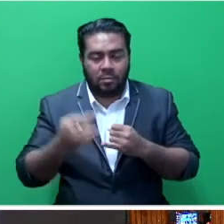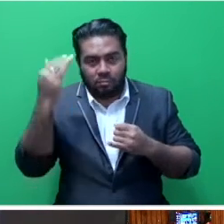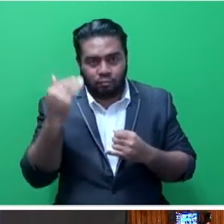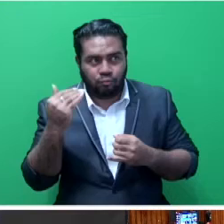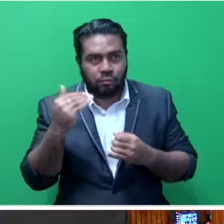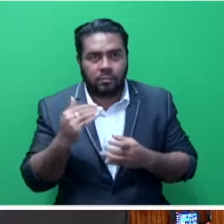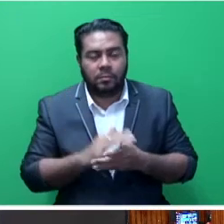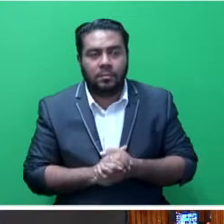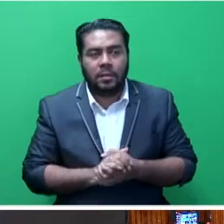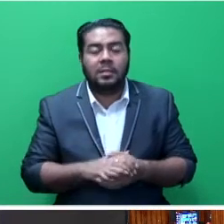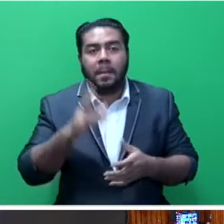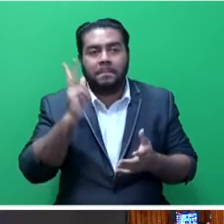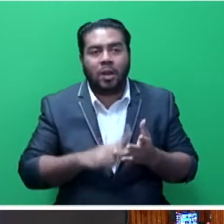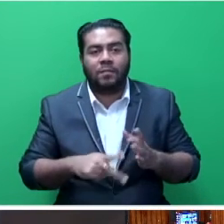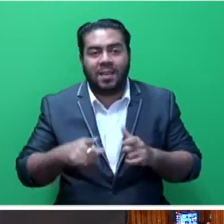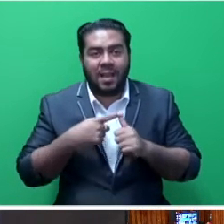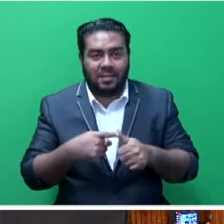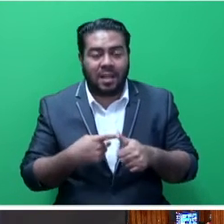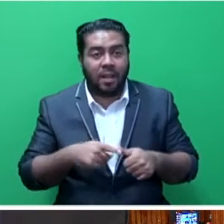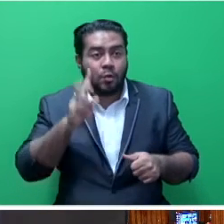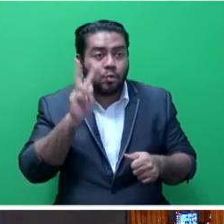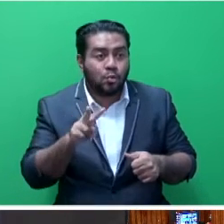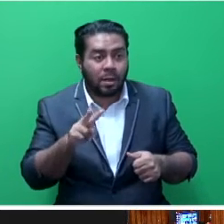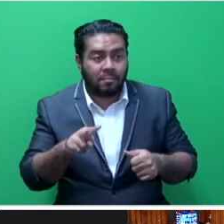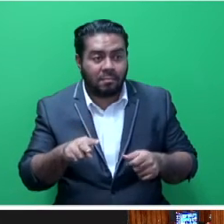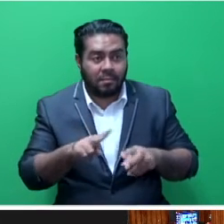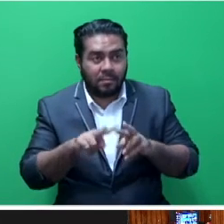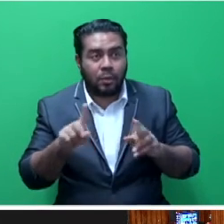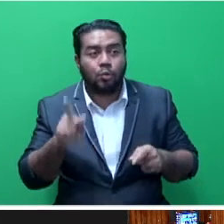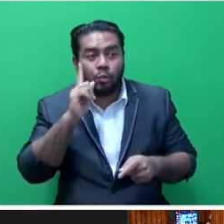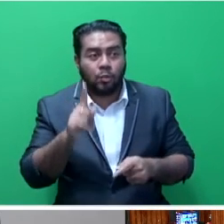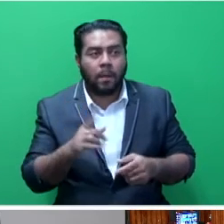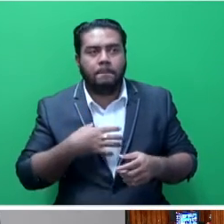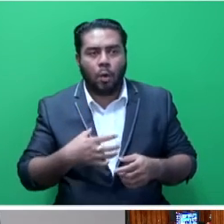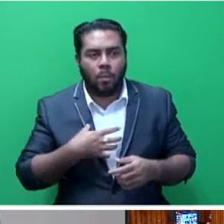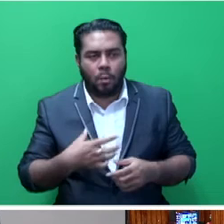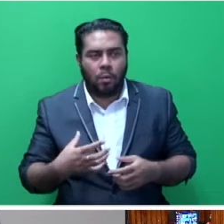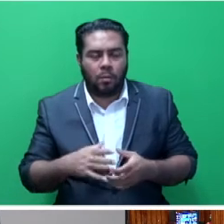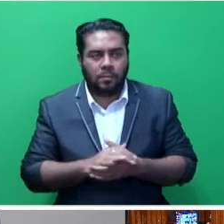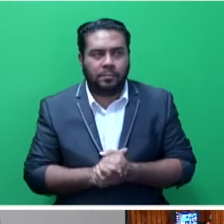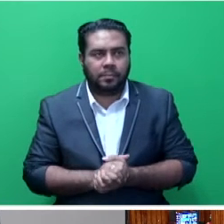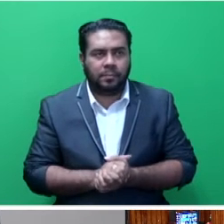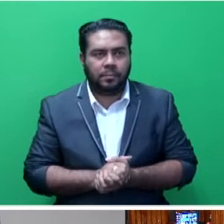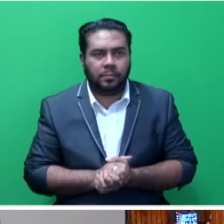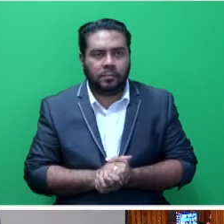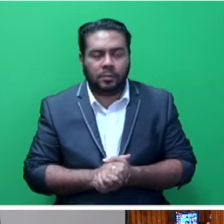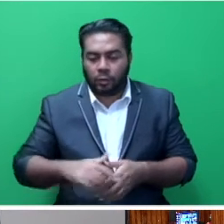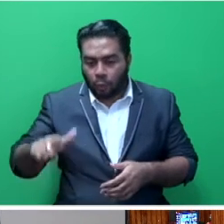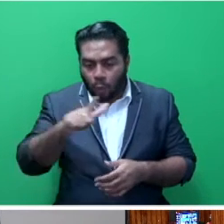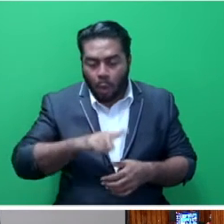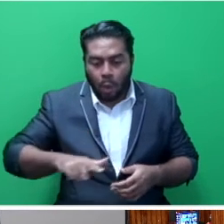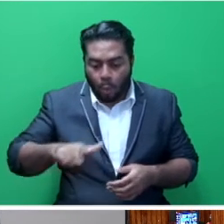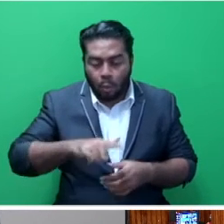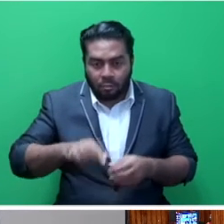finish this part of the answer. If you look at the pattern that is coming, we are seeing more cases that are really locally transmitted cases than